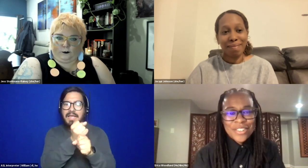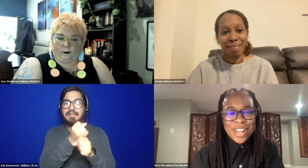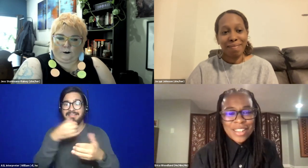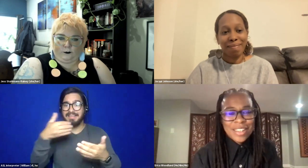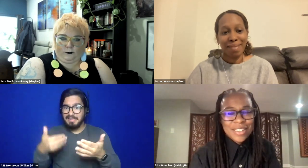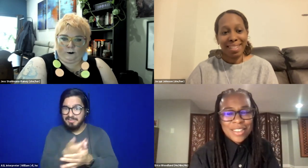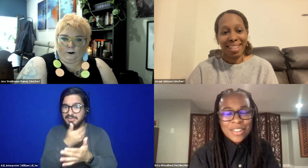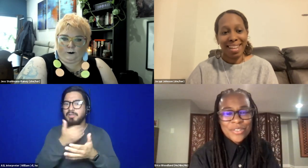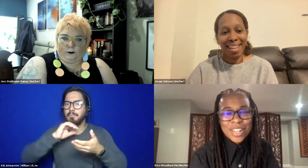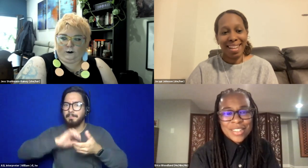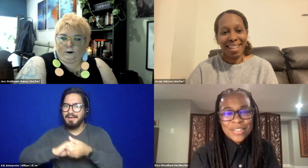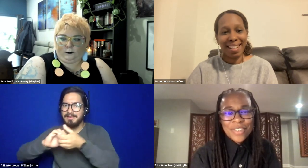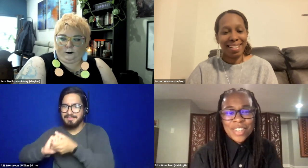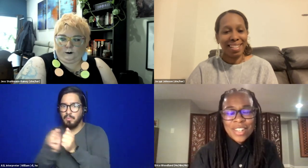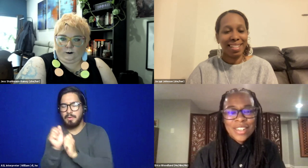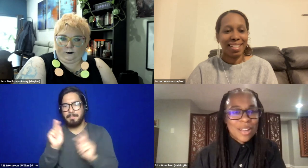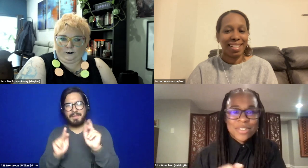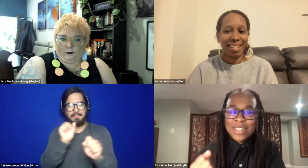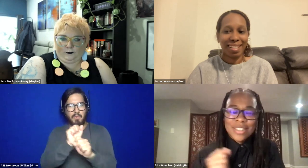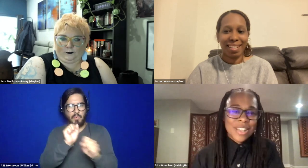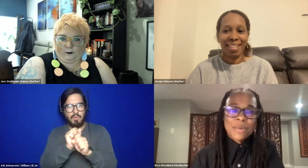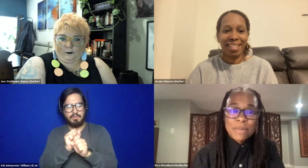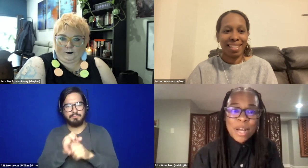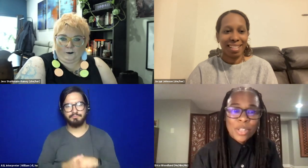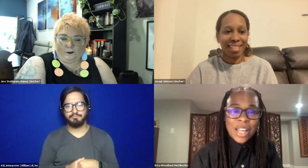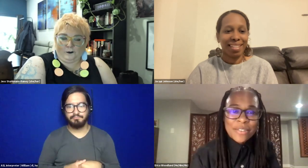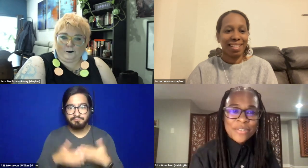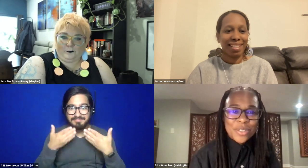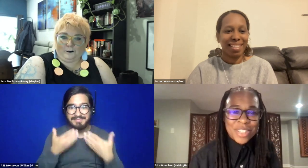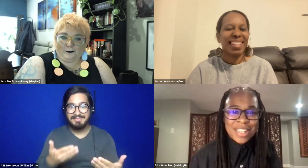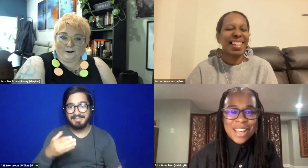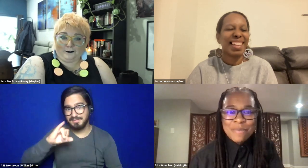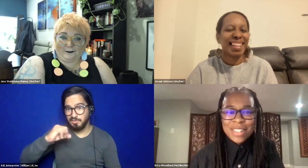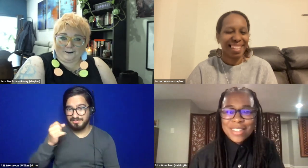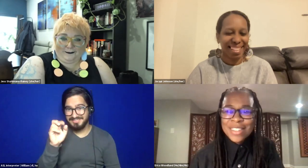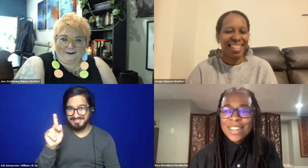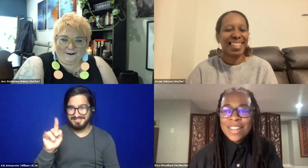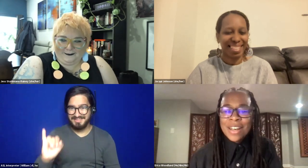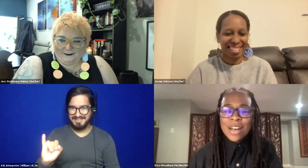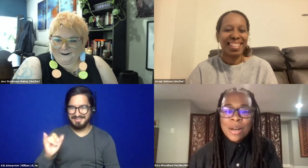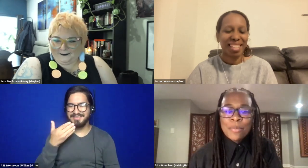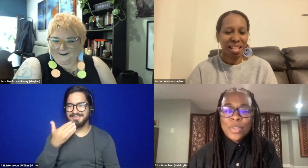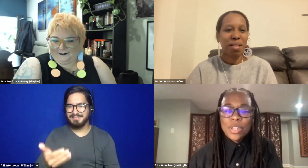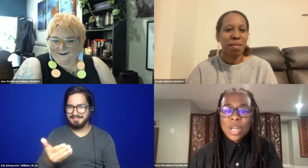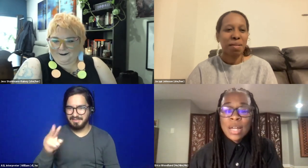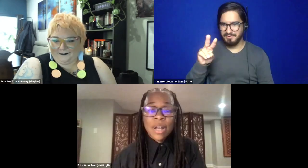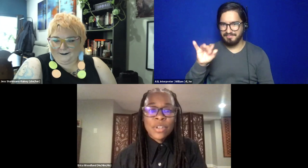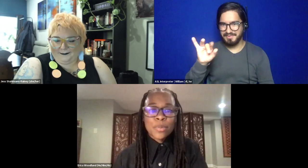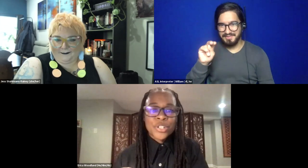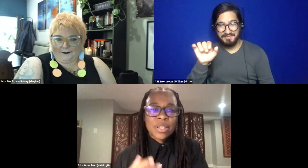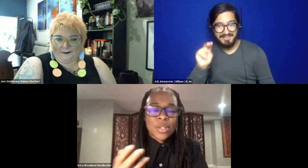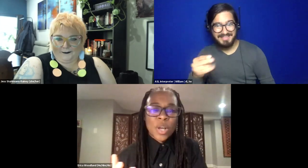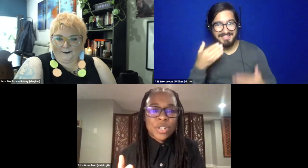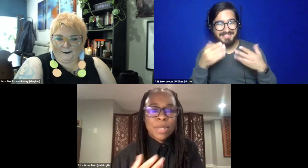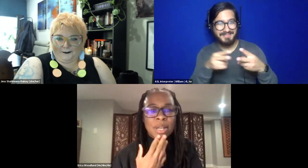Thank you, Jackie. Thank you, Jess and Vivian. was just, I was getting my whole life, those last comments. Um, I, I